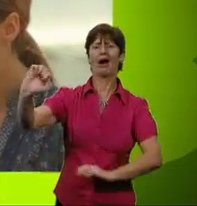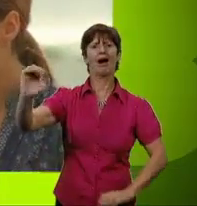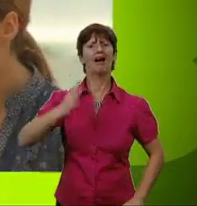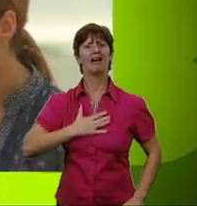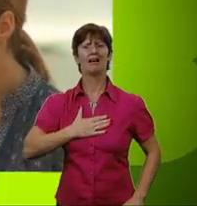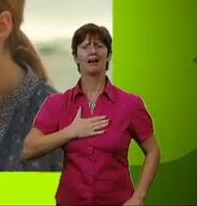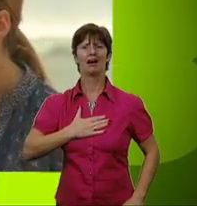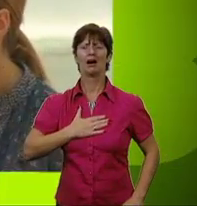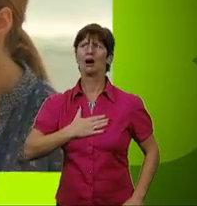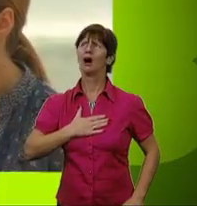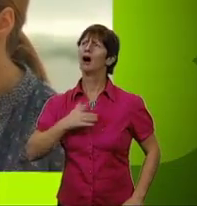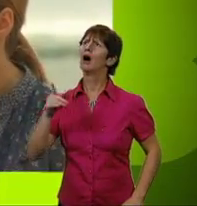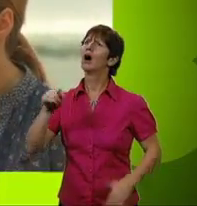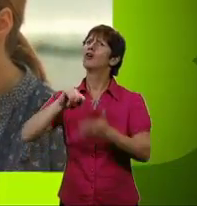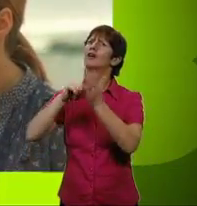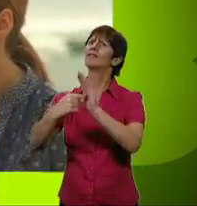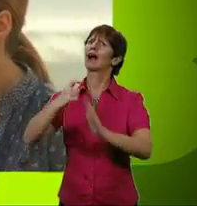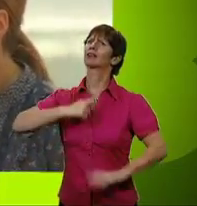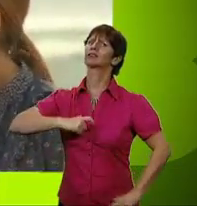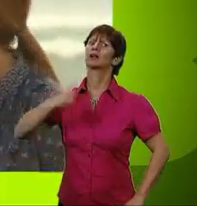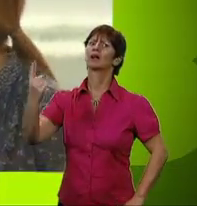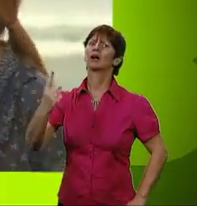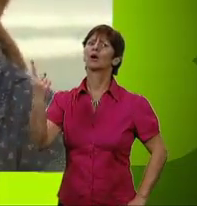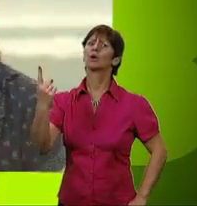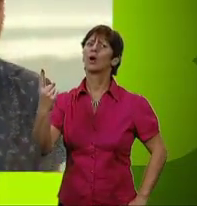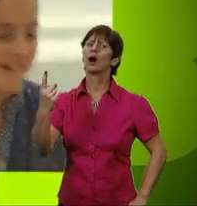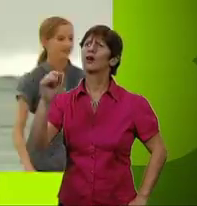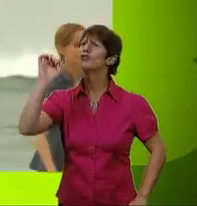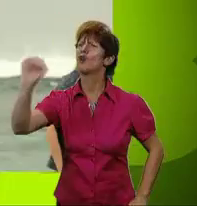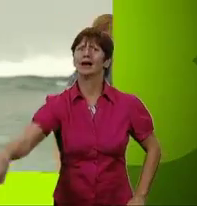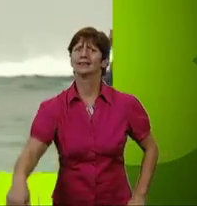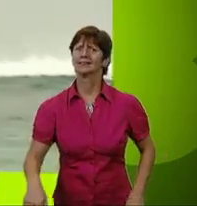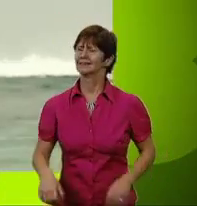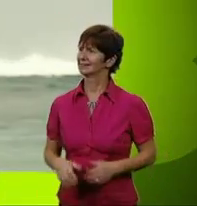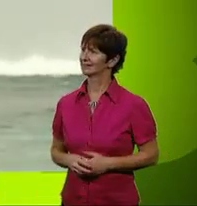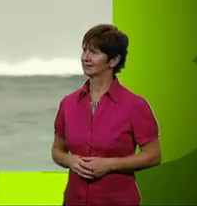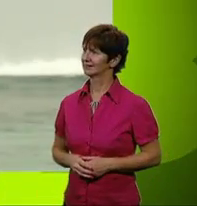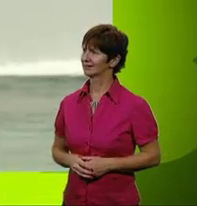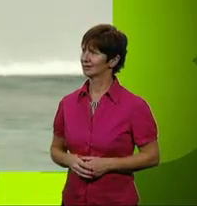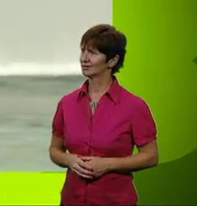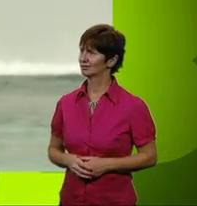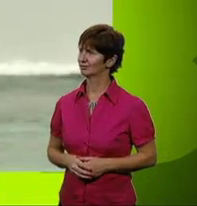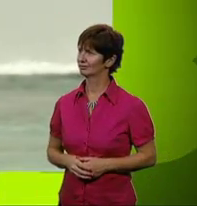A reflection of who they really are. You're right, Dad.